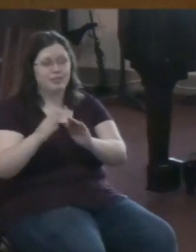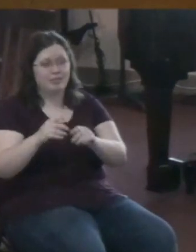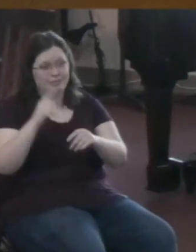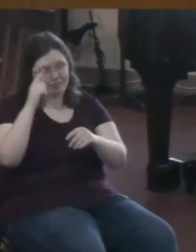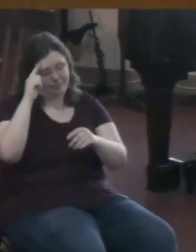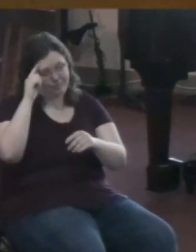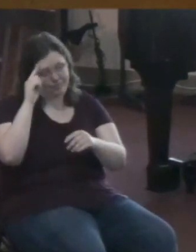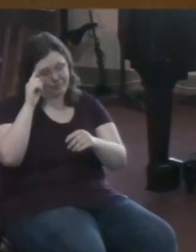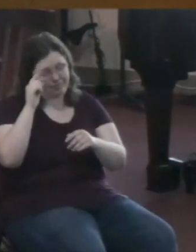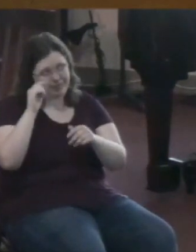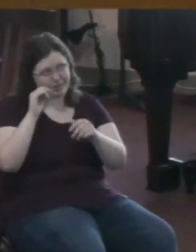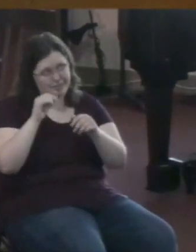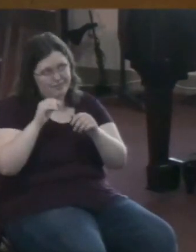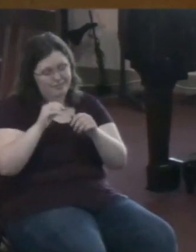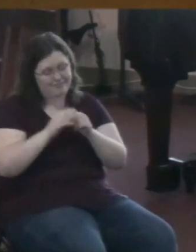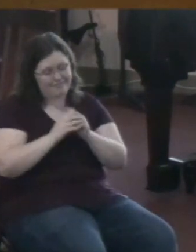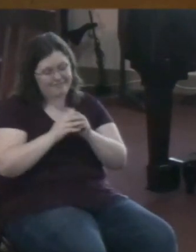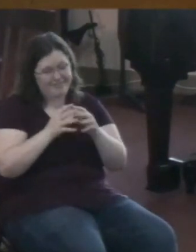context.